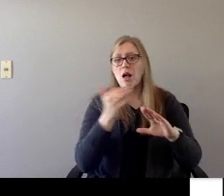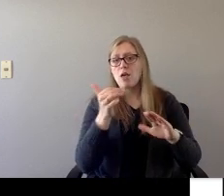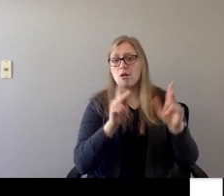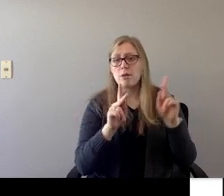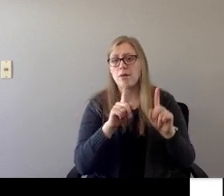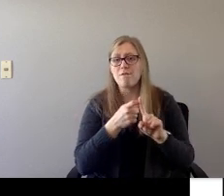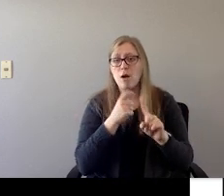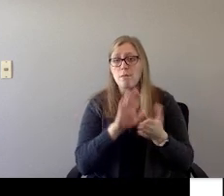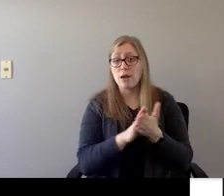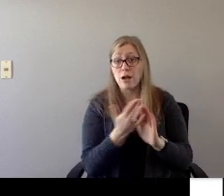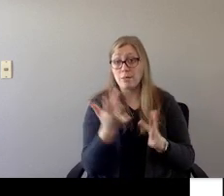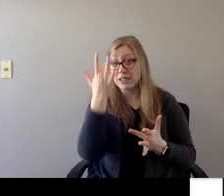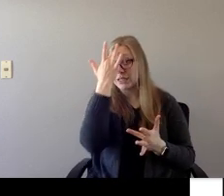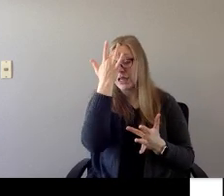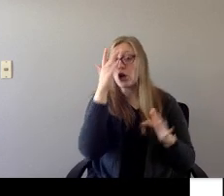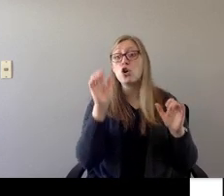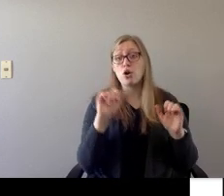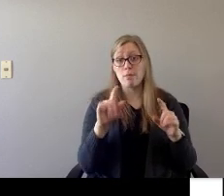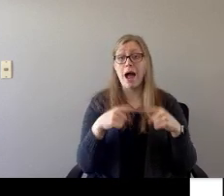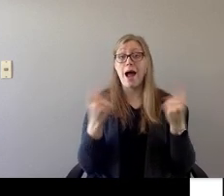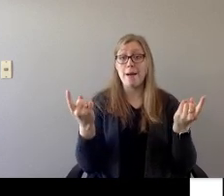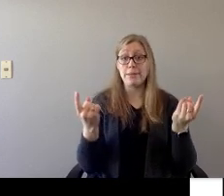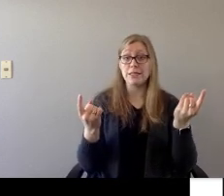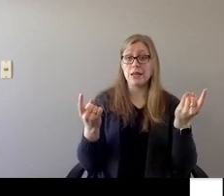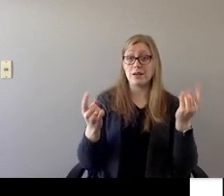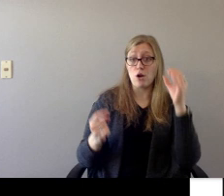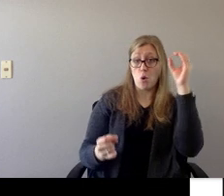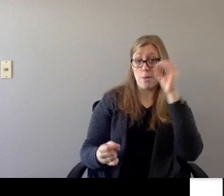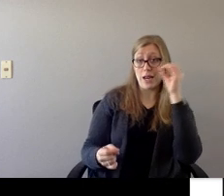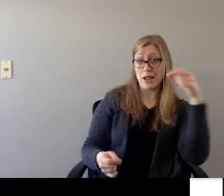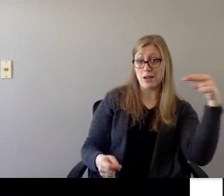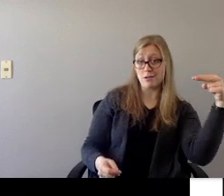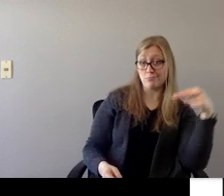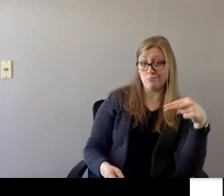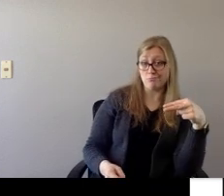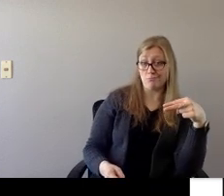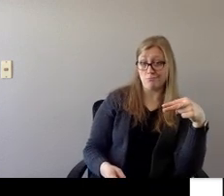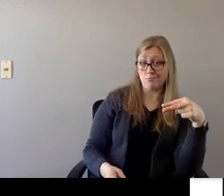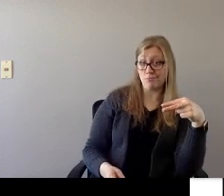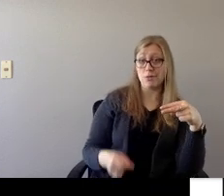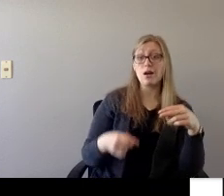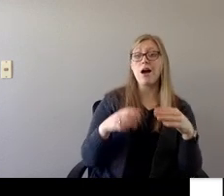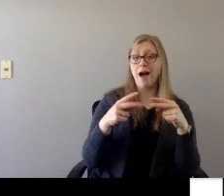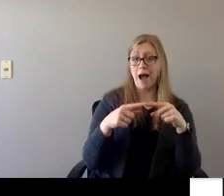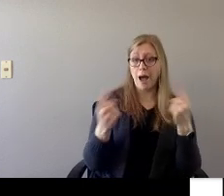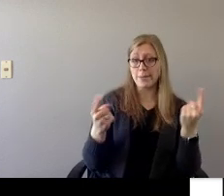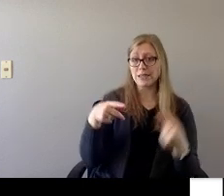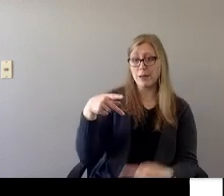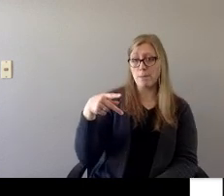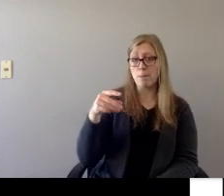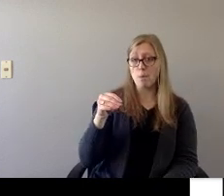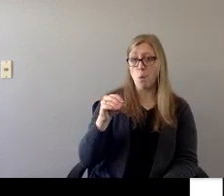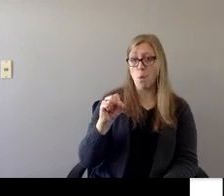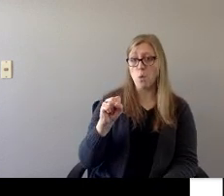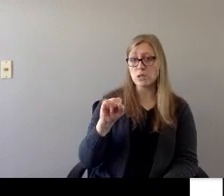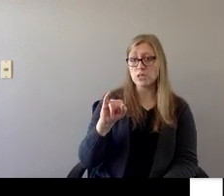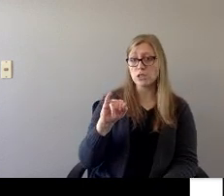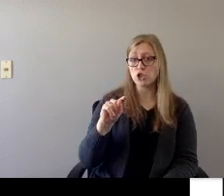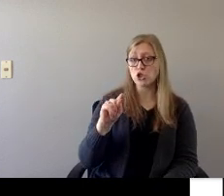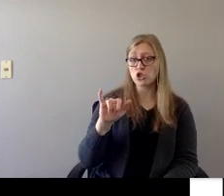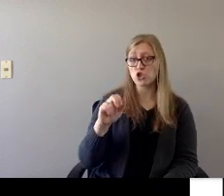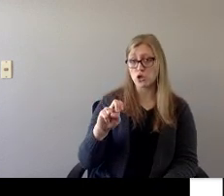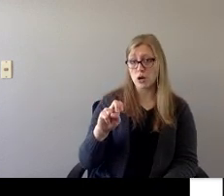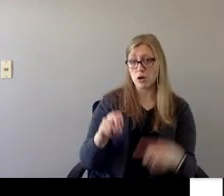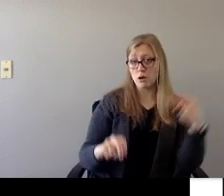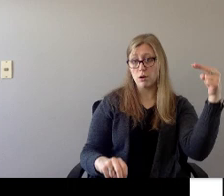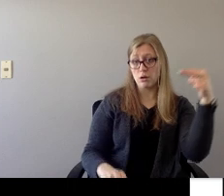right? That could be an opposite position, an opposite opinion on this. They don't have an important role.